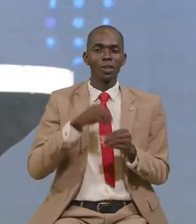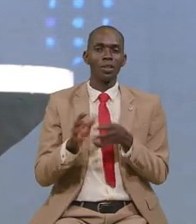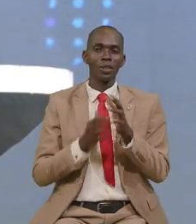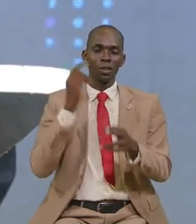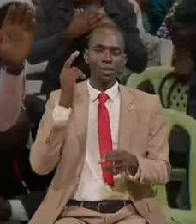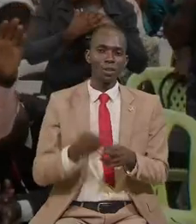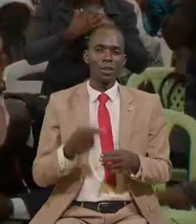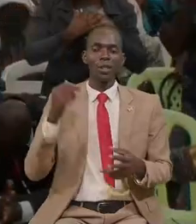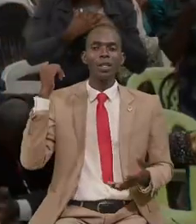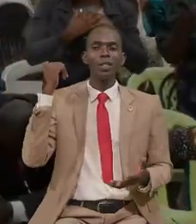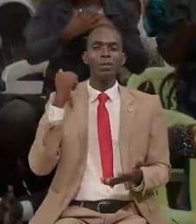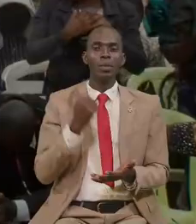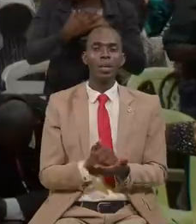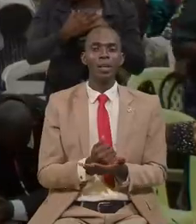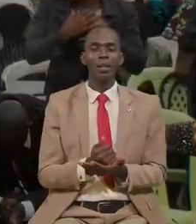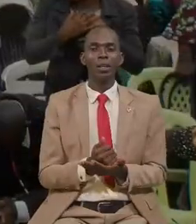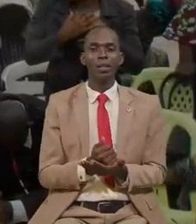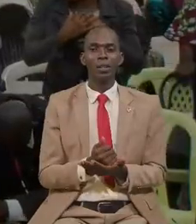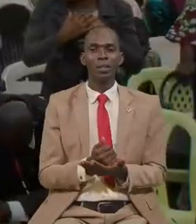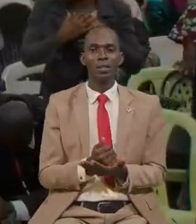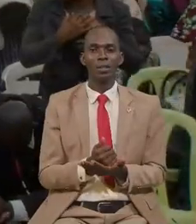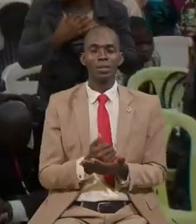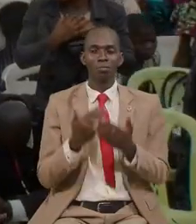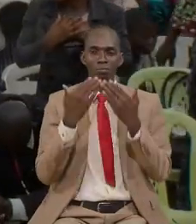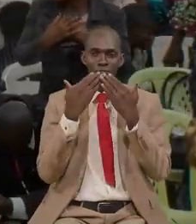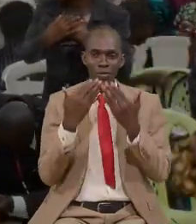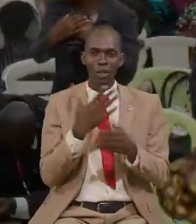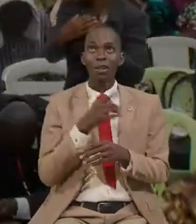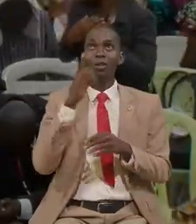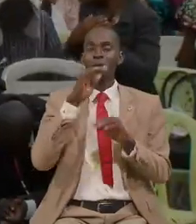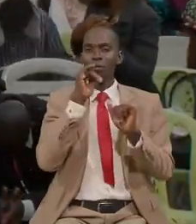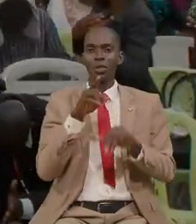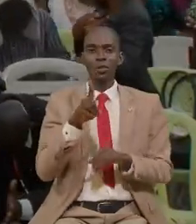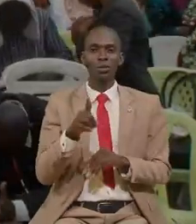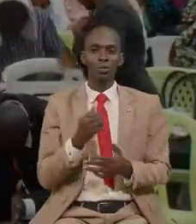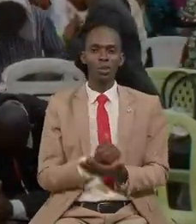Jesus' name. Thank you and God bless you.